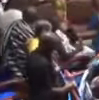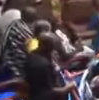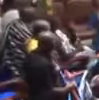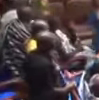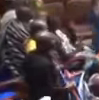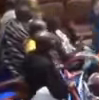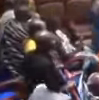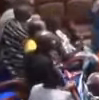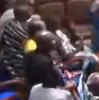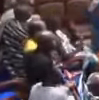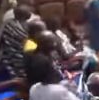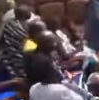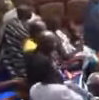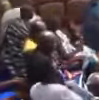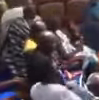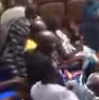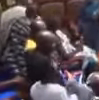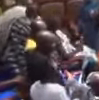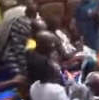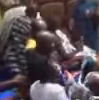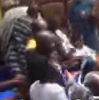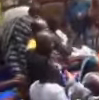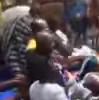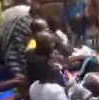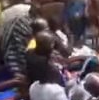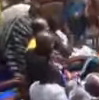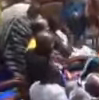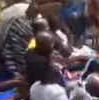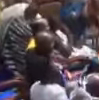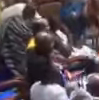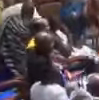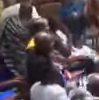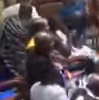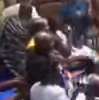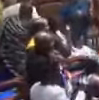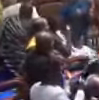Me pa mo chao eneno ya dile kakranti ya nidiye kwanso.